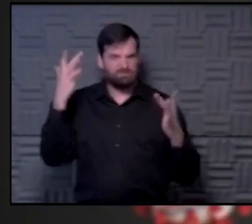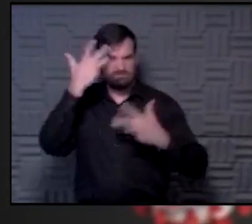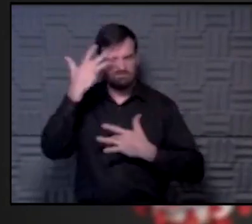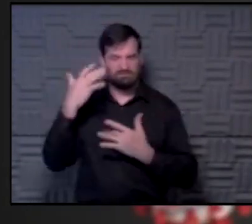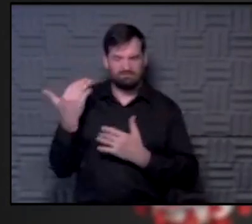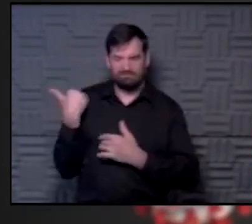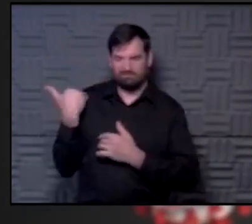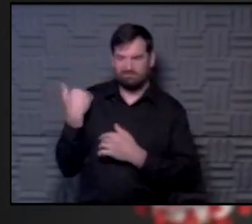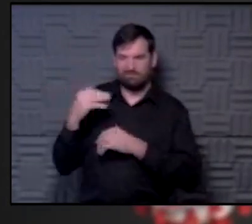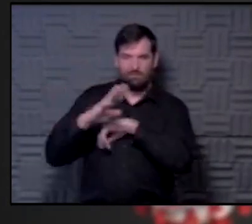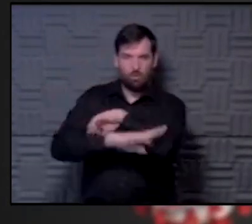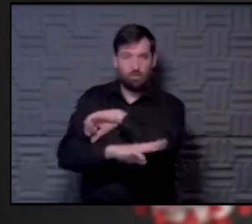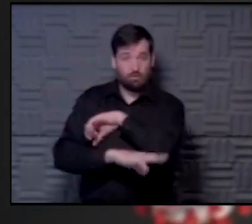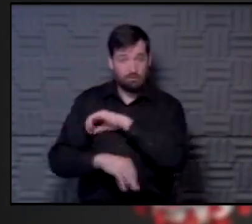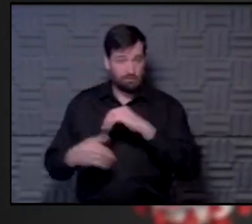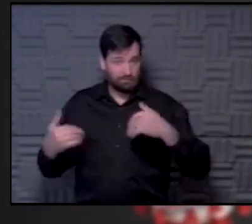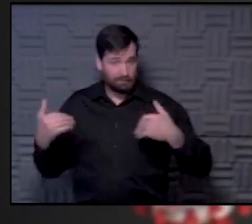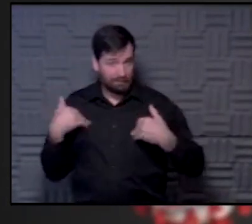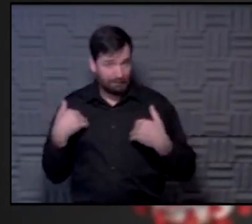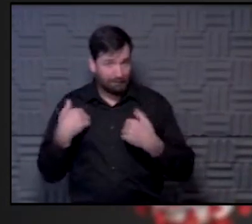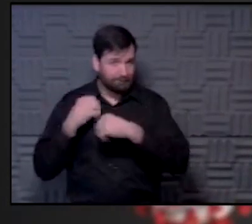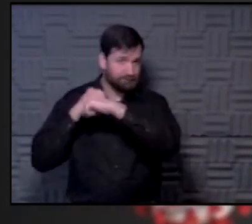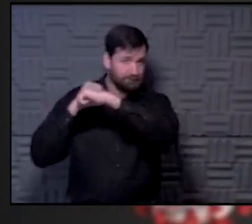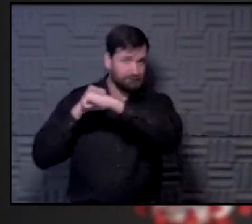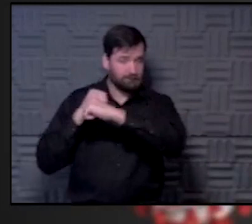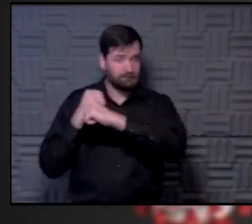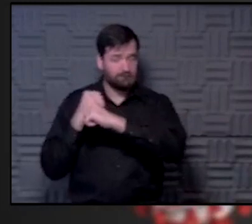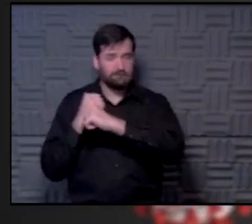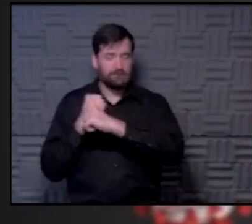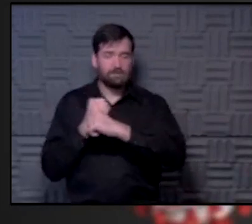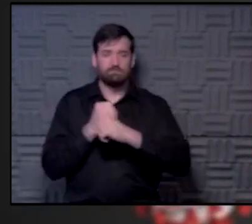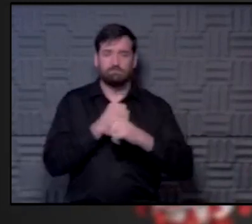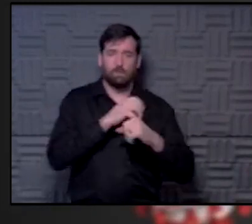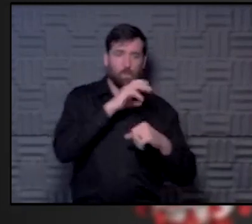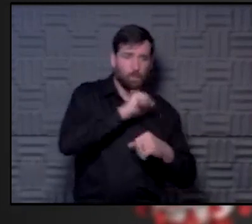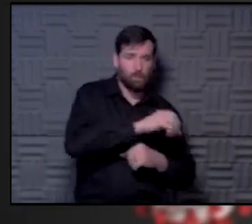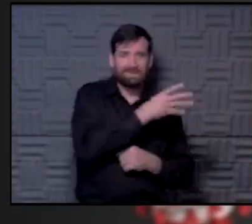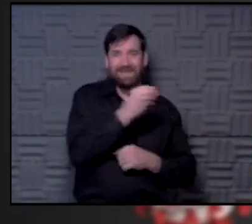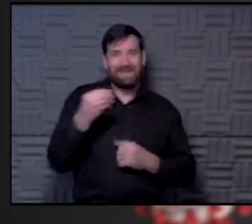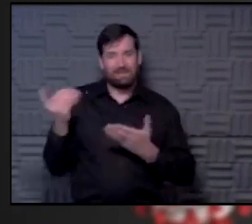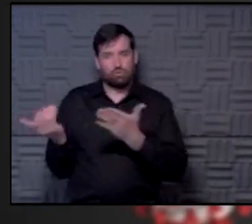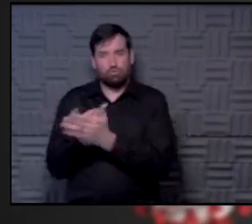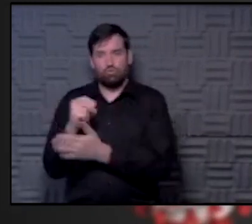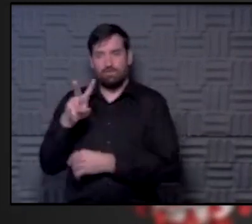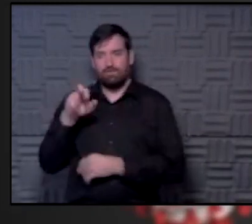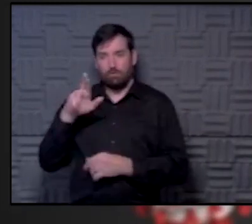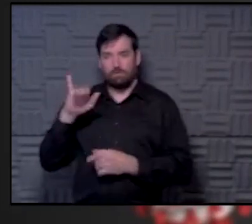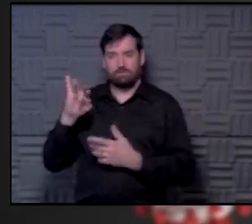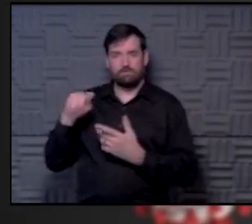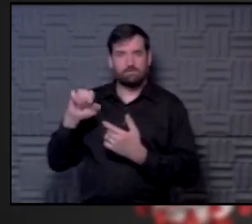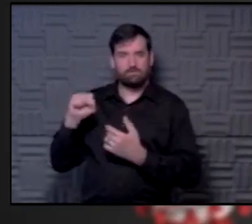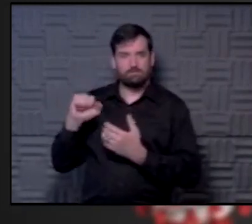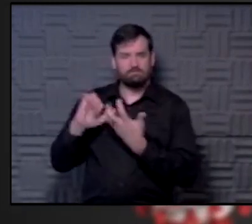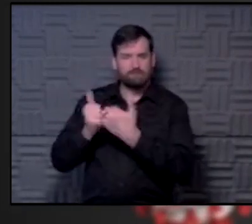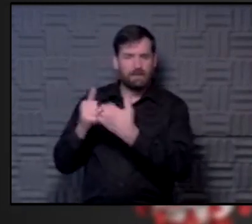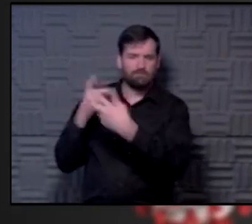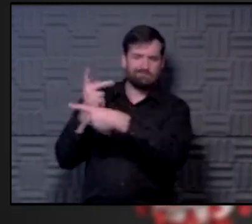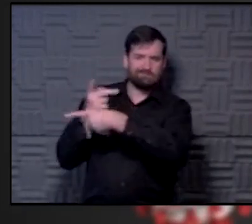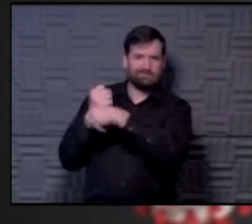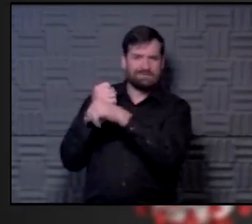they have immunity against the old and or new variants? What should our plan be to keep them safe until they can be